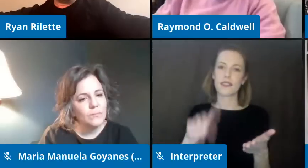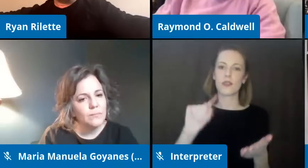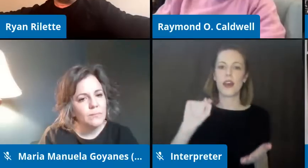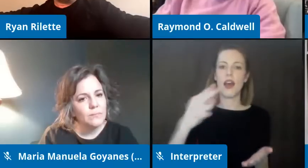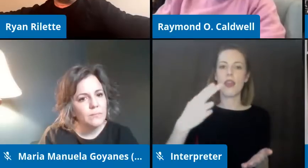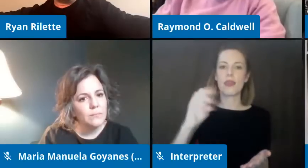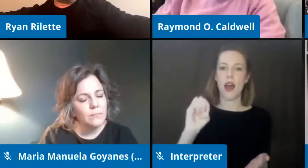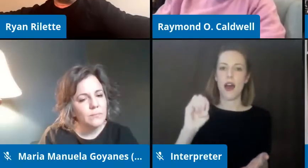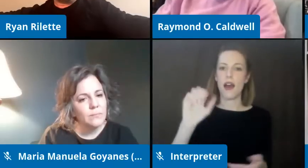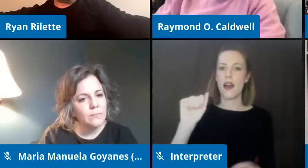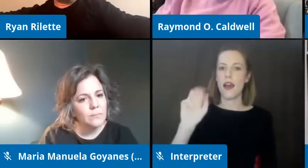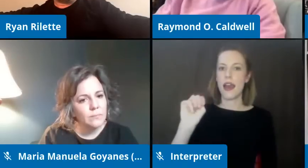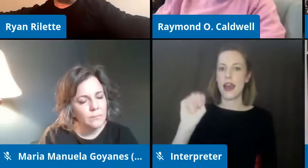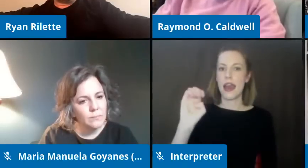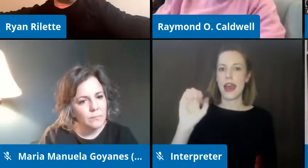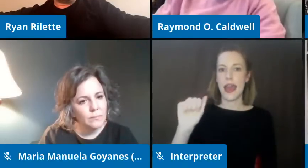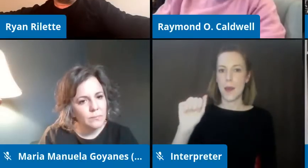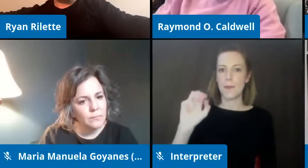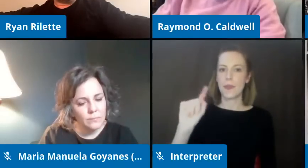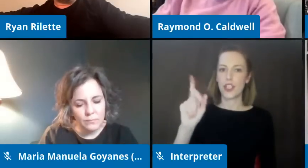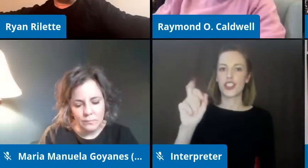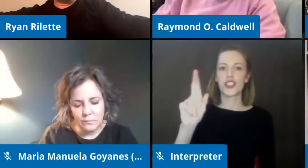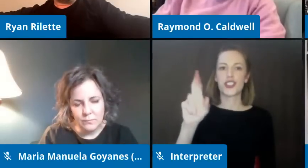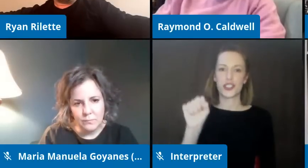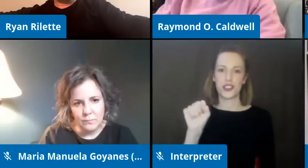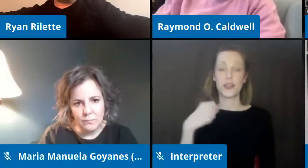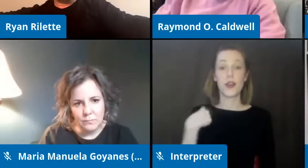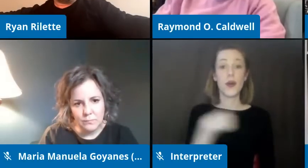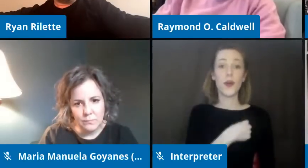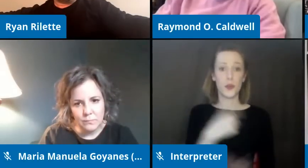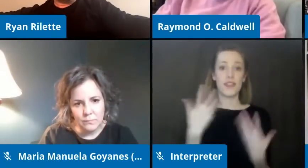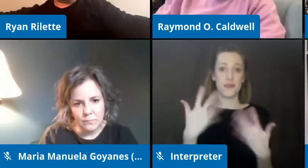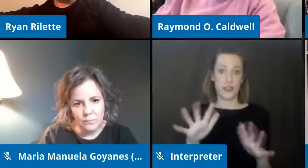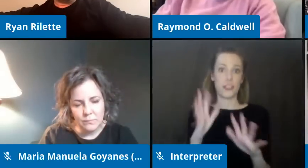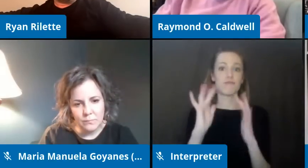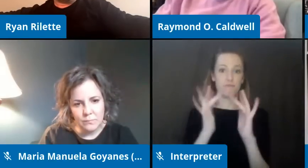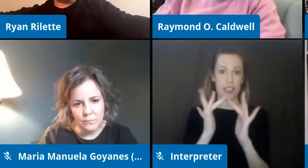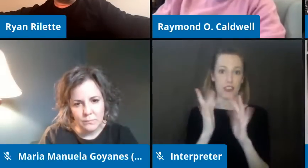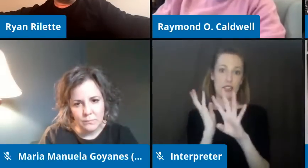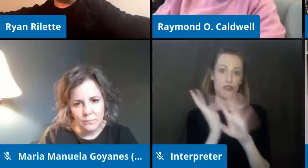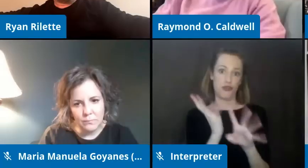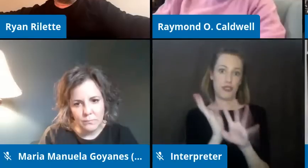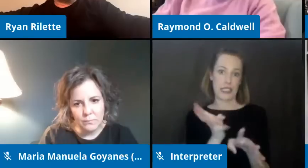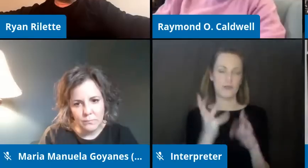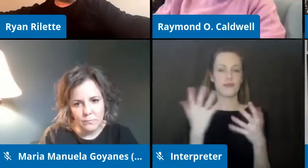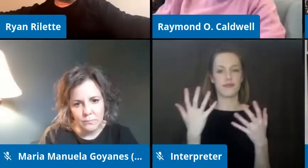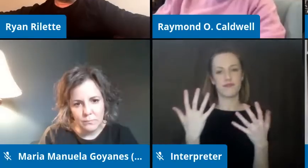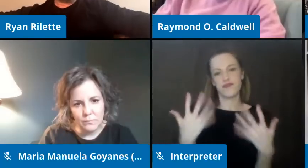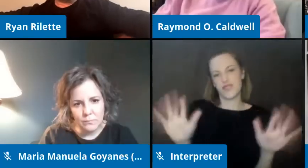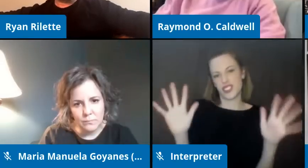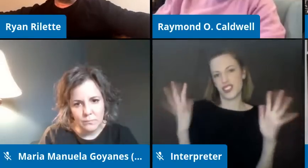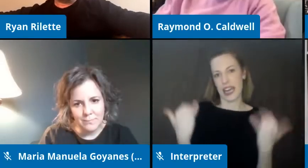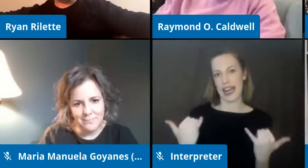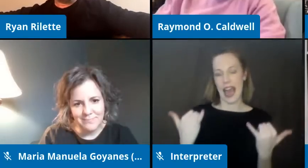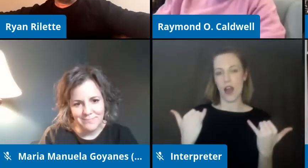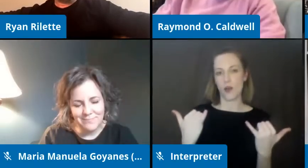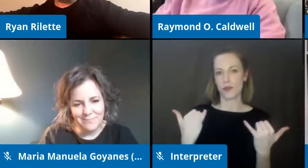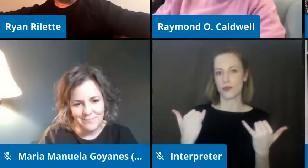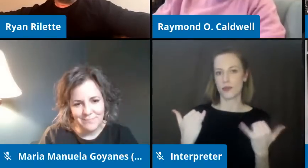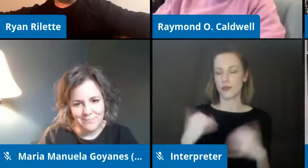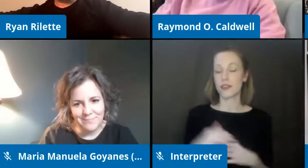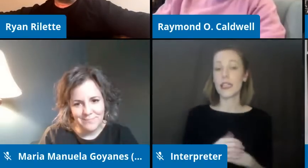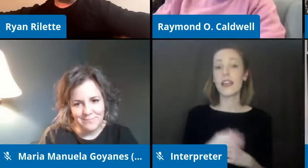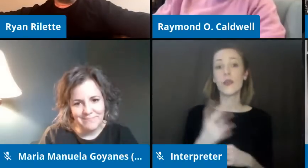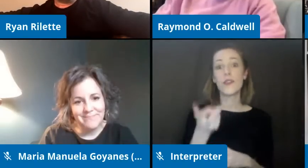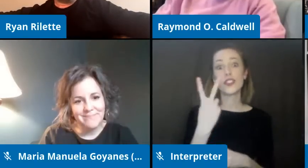of this very weekend. And then we postponed The Humans till next year, We have two musicals in June and